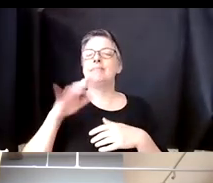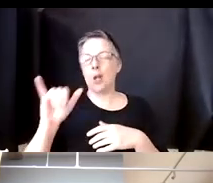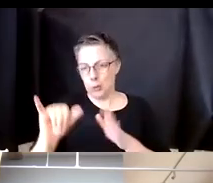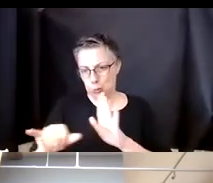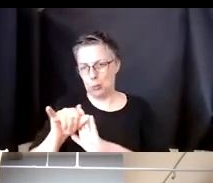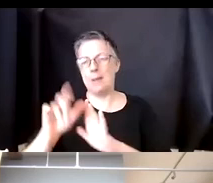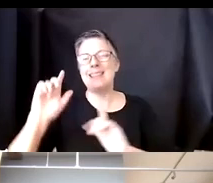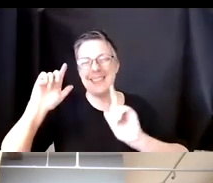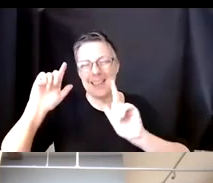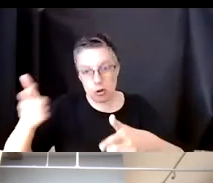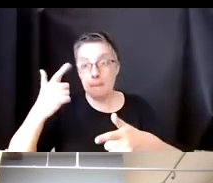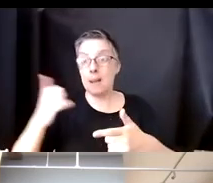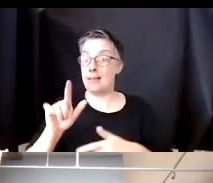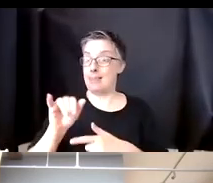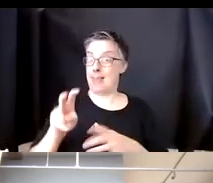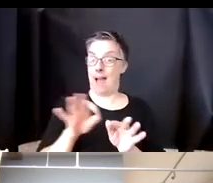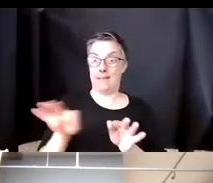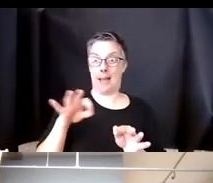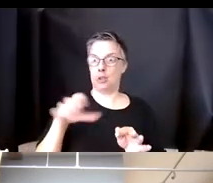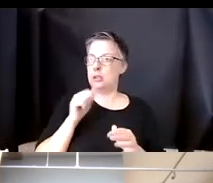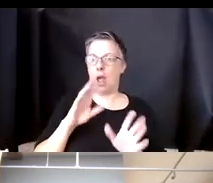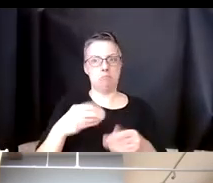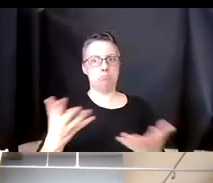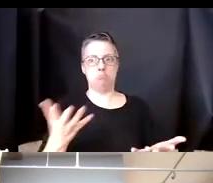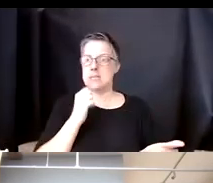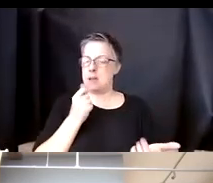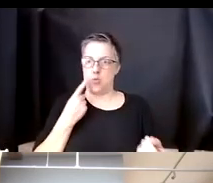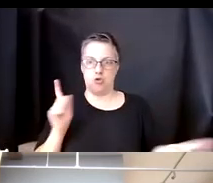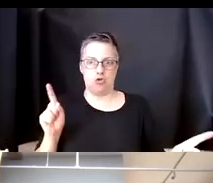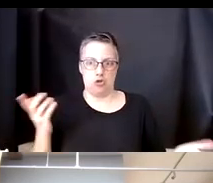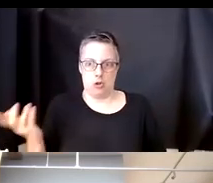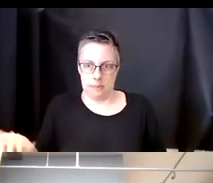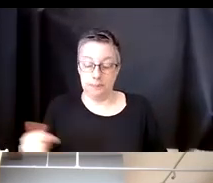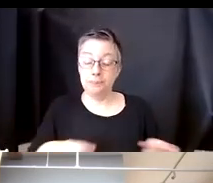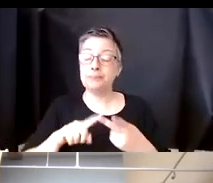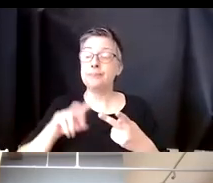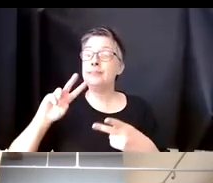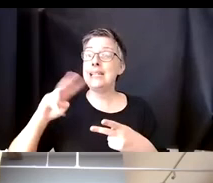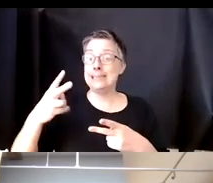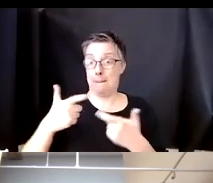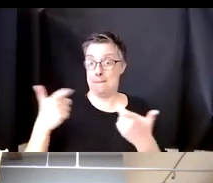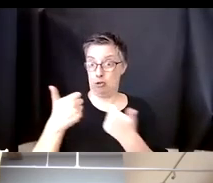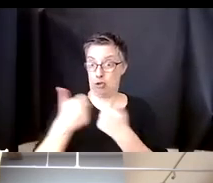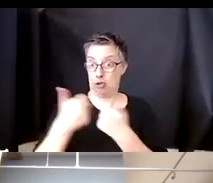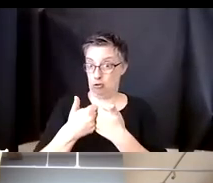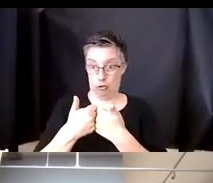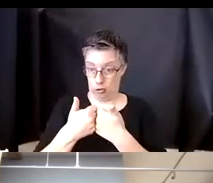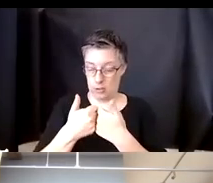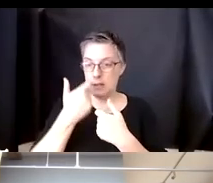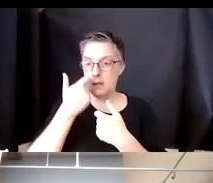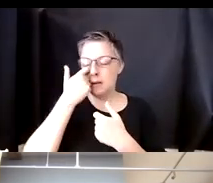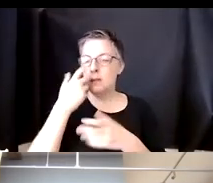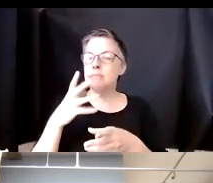channel, because the live captioning just was not panning out like we hoped. The second biggest challenge was